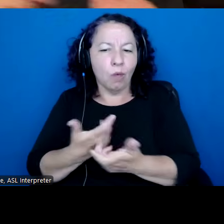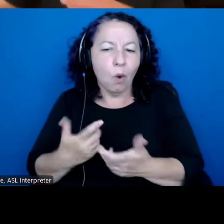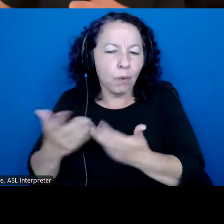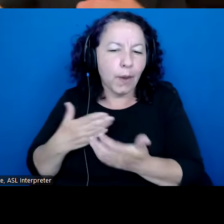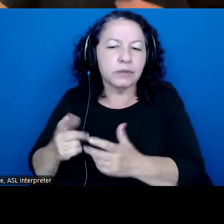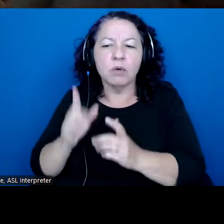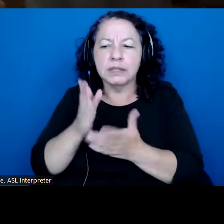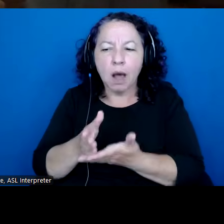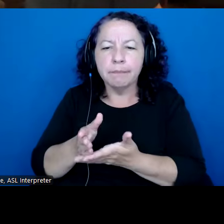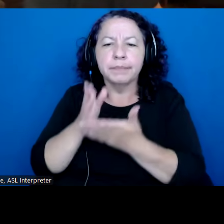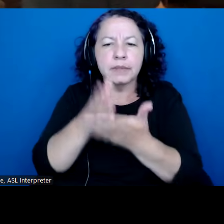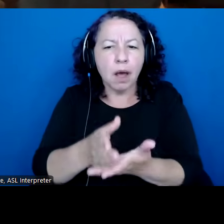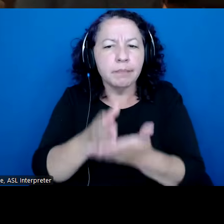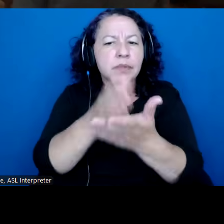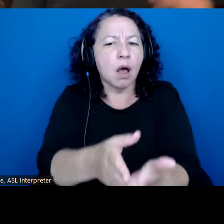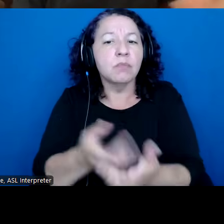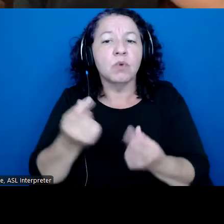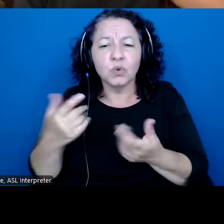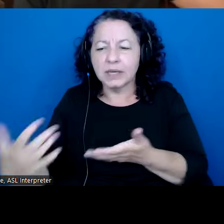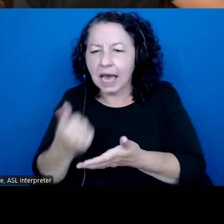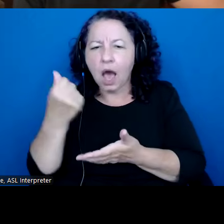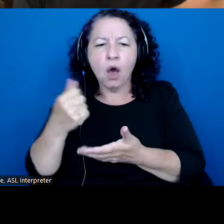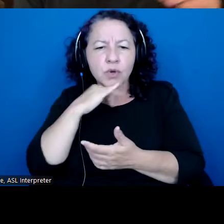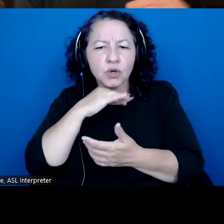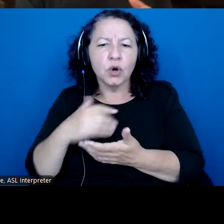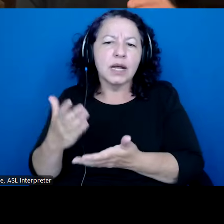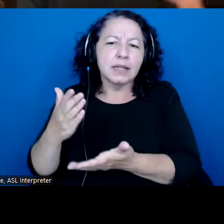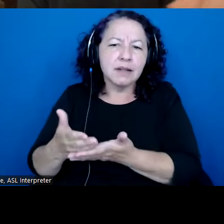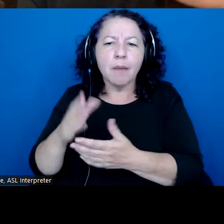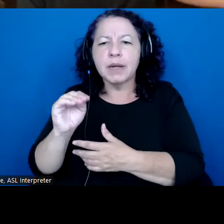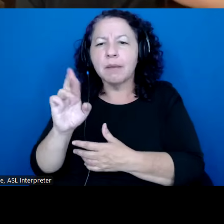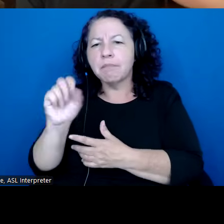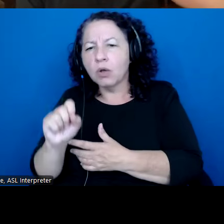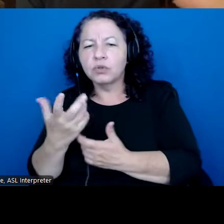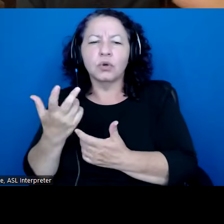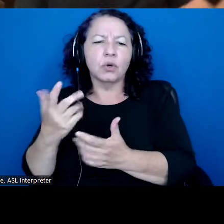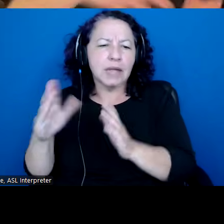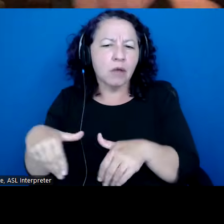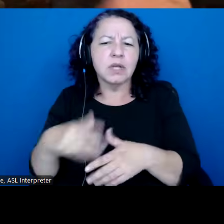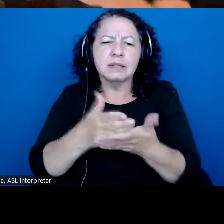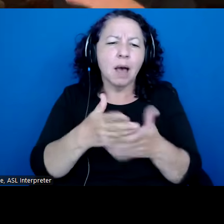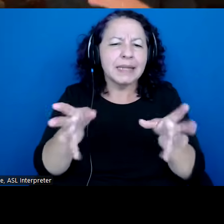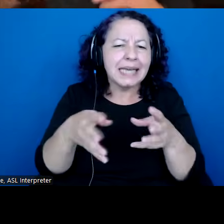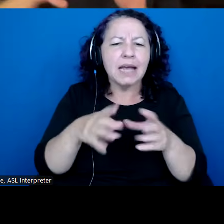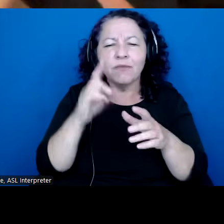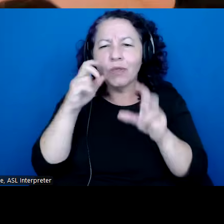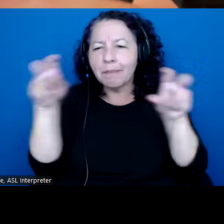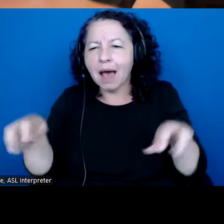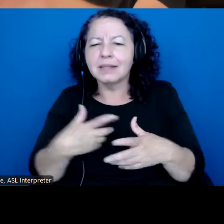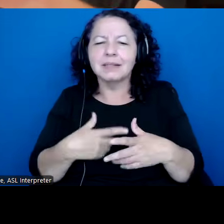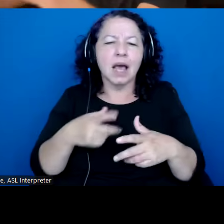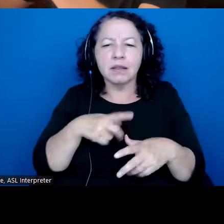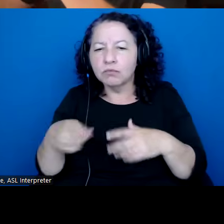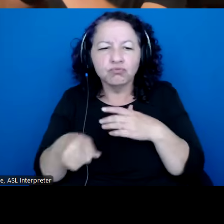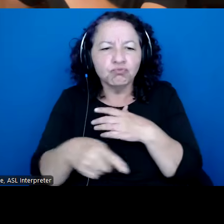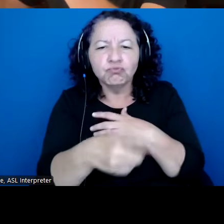or at intersections and gathering up dirt. They stop off at a maltster's house. They stop off by the gate to the palace. They're moving all through the streets. Eventually they end